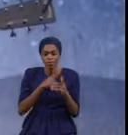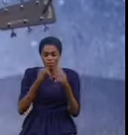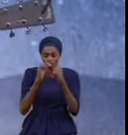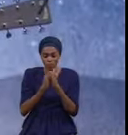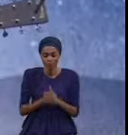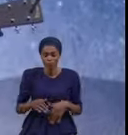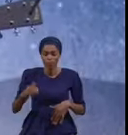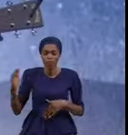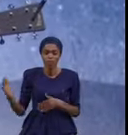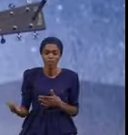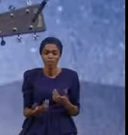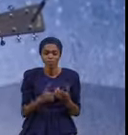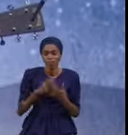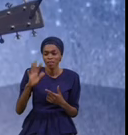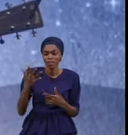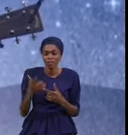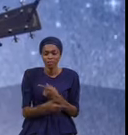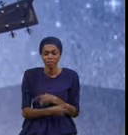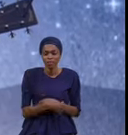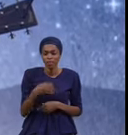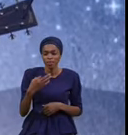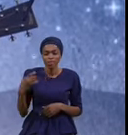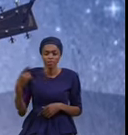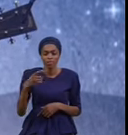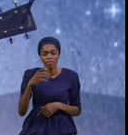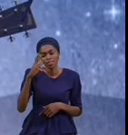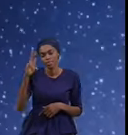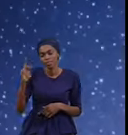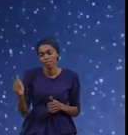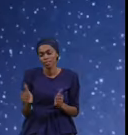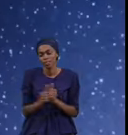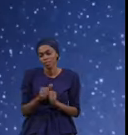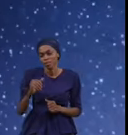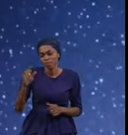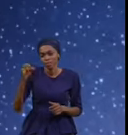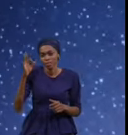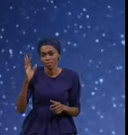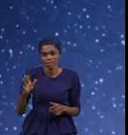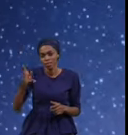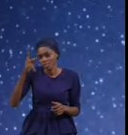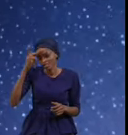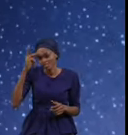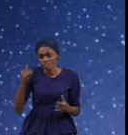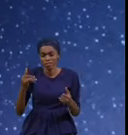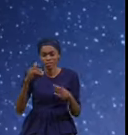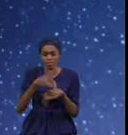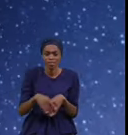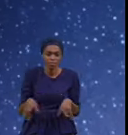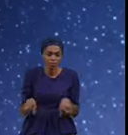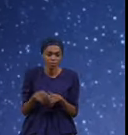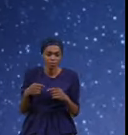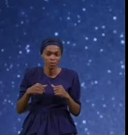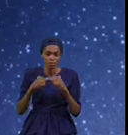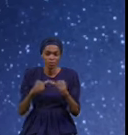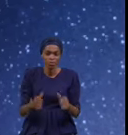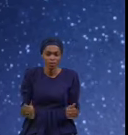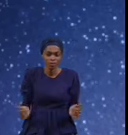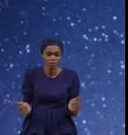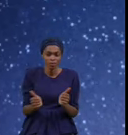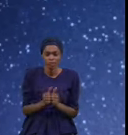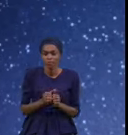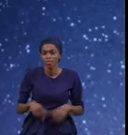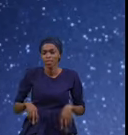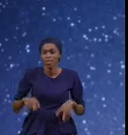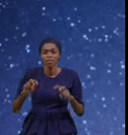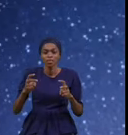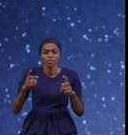Welcome. It's the fifth day of a global crusade with Pastor Kumu Yi. Tonight, we're going to continue in the idea of healing and health for the